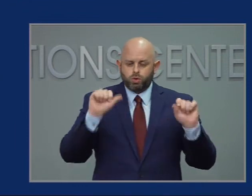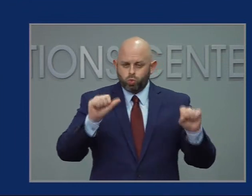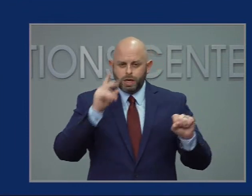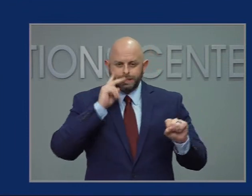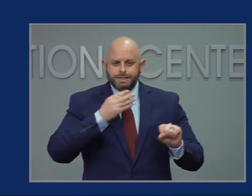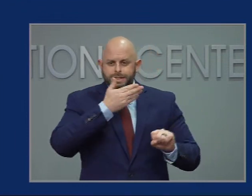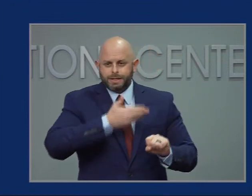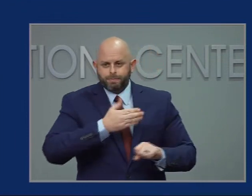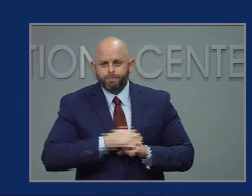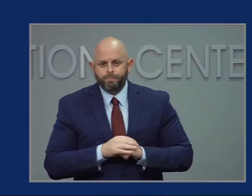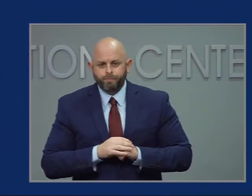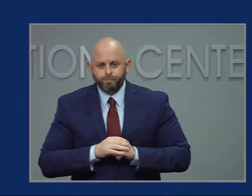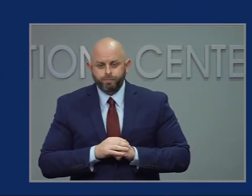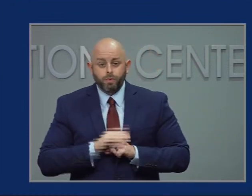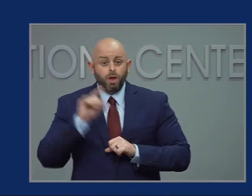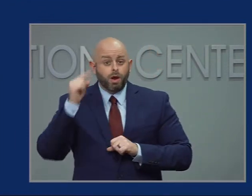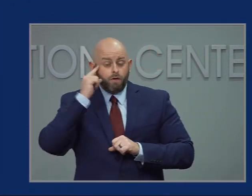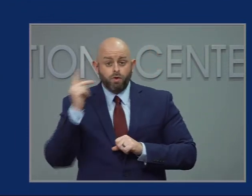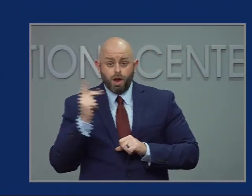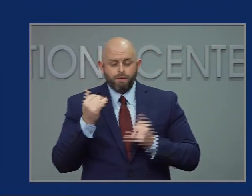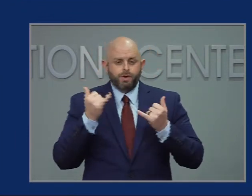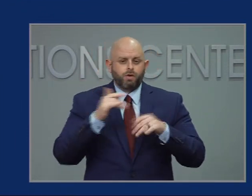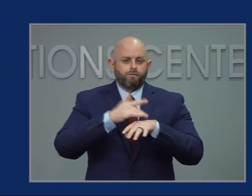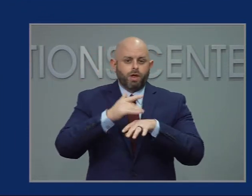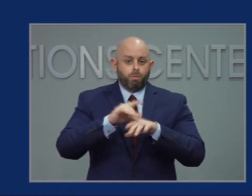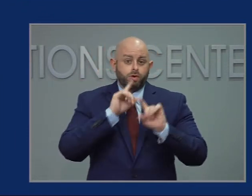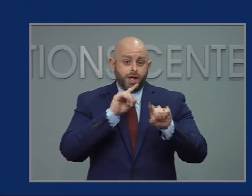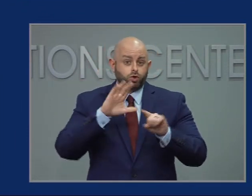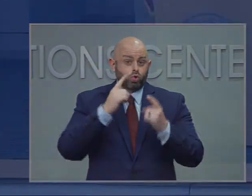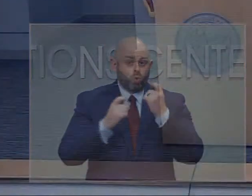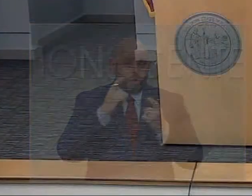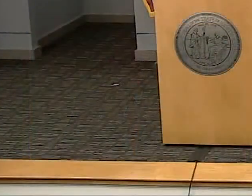The governor and I are available to answer questions.